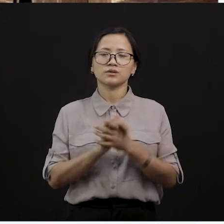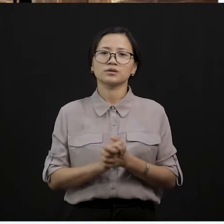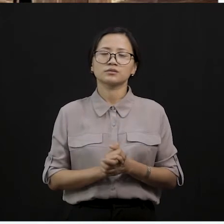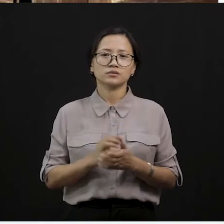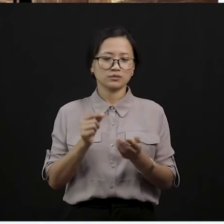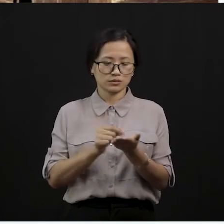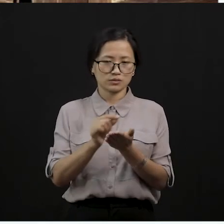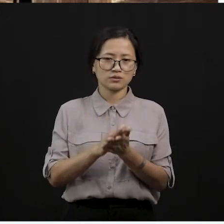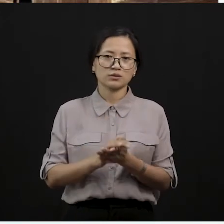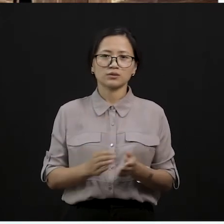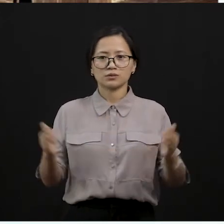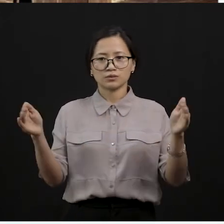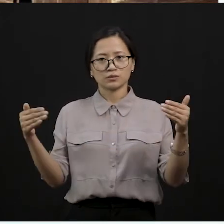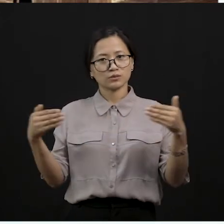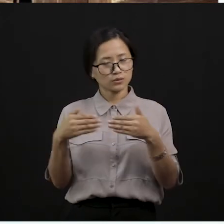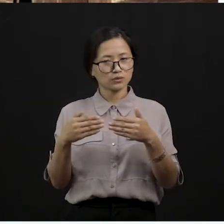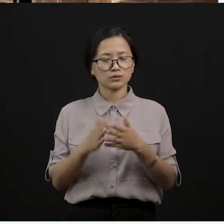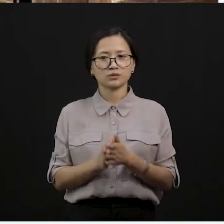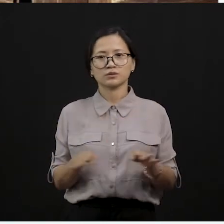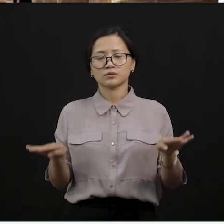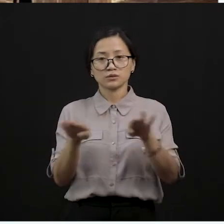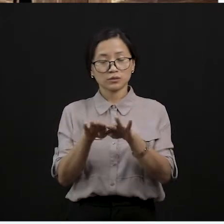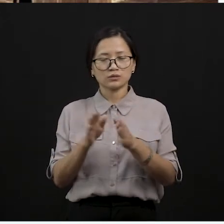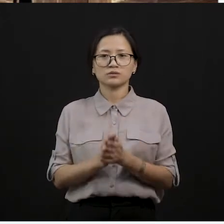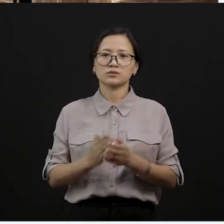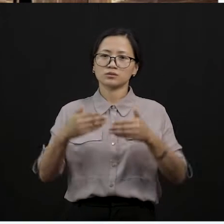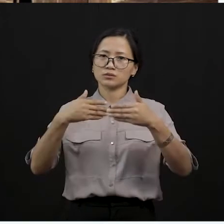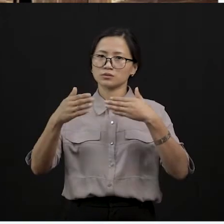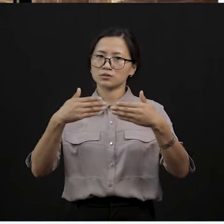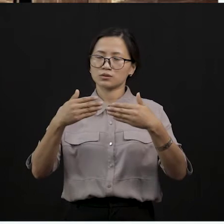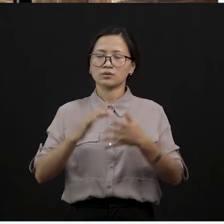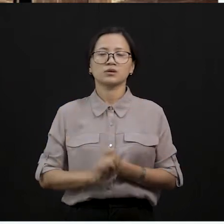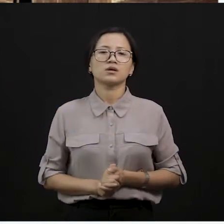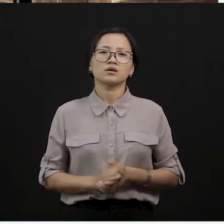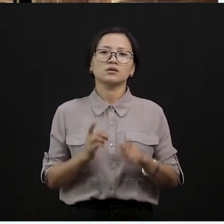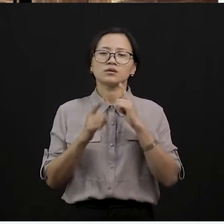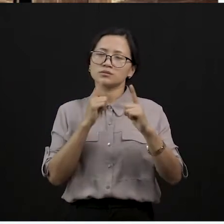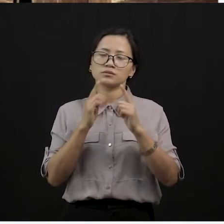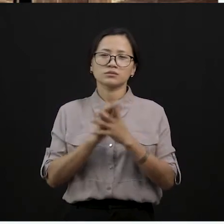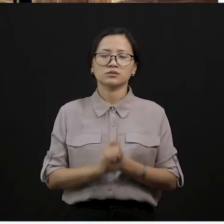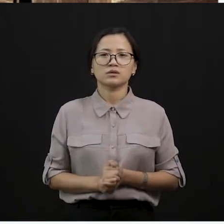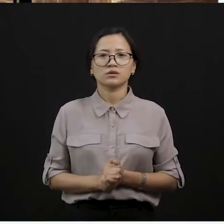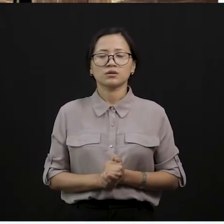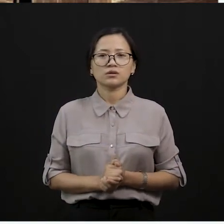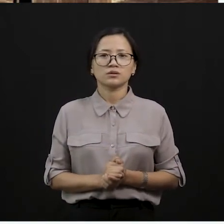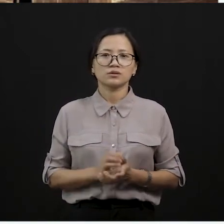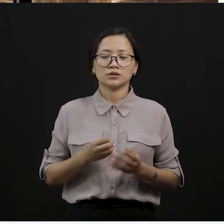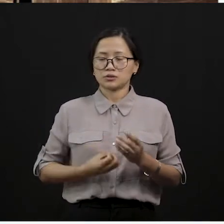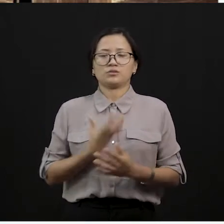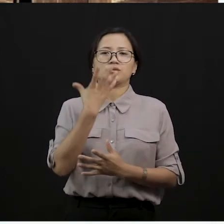food, right? Maybe they may have this kind of discussion. Oh, we have been working so